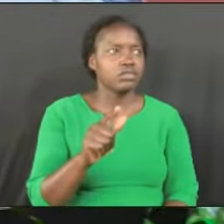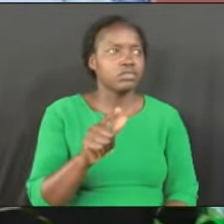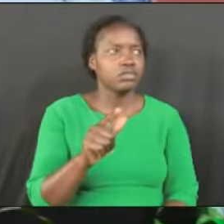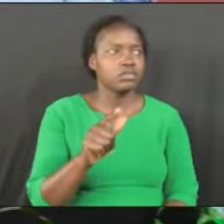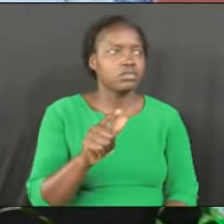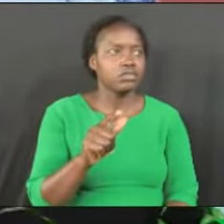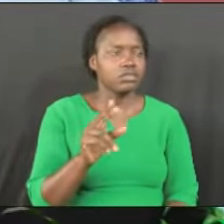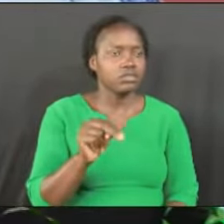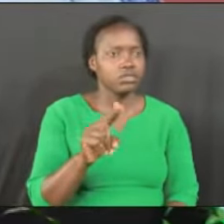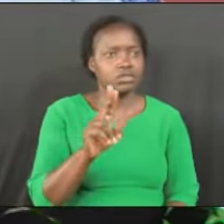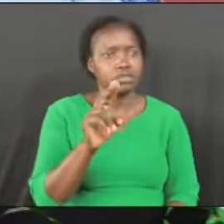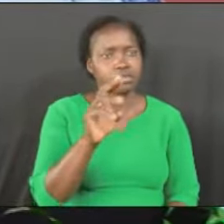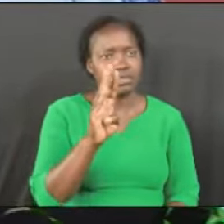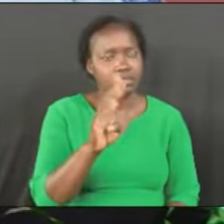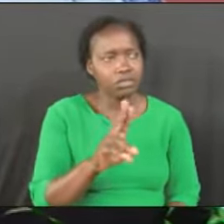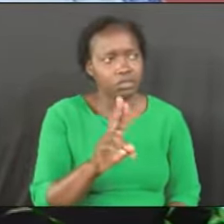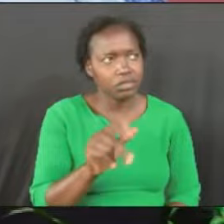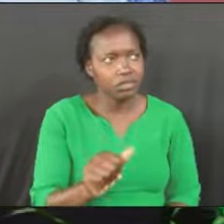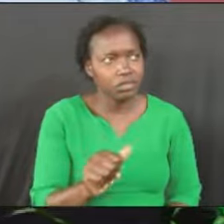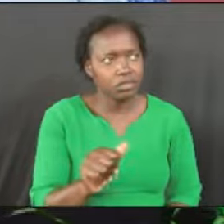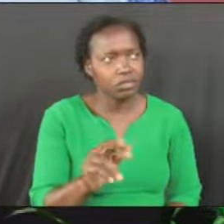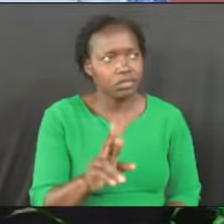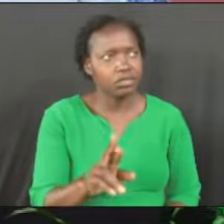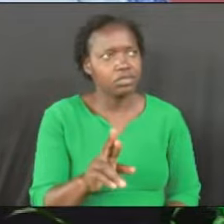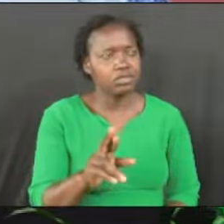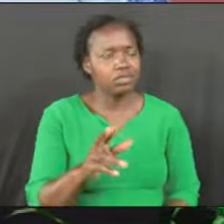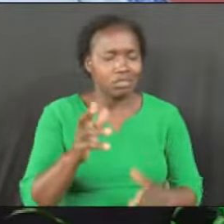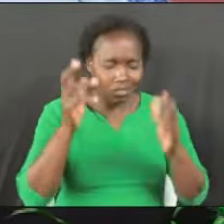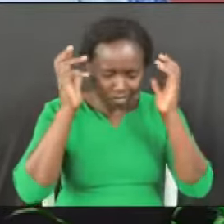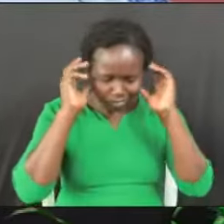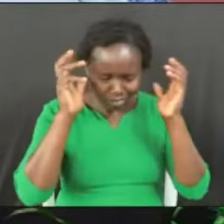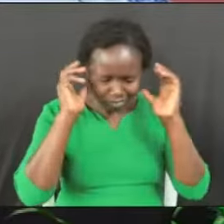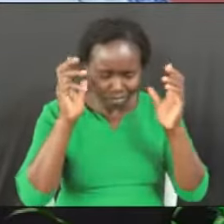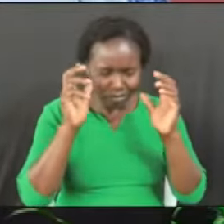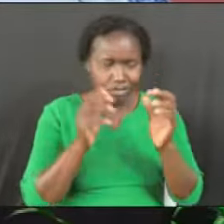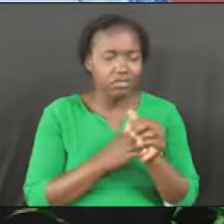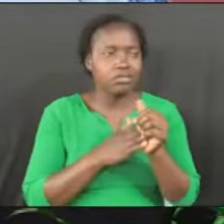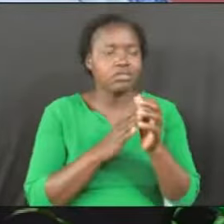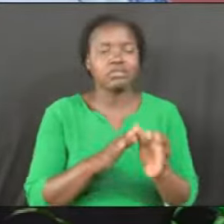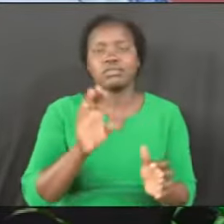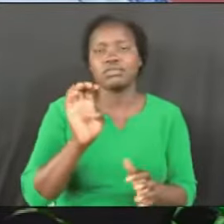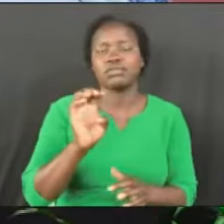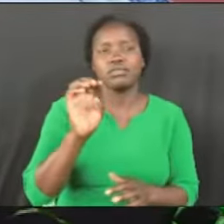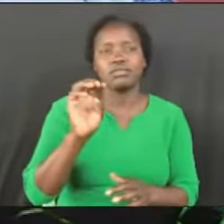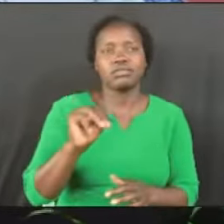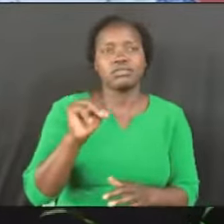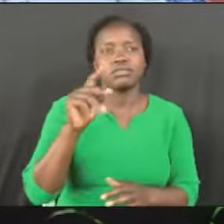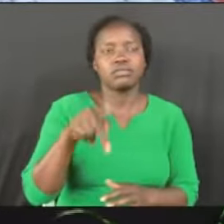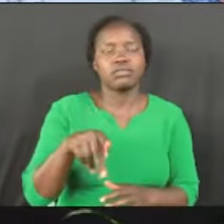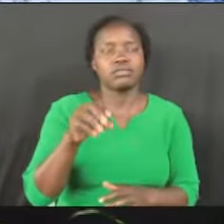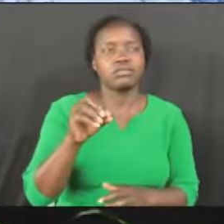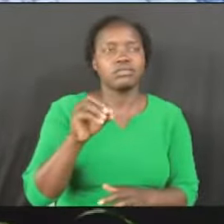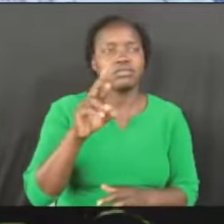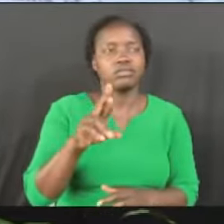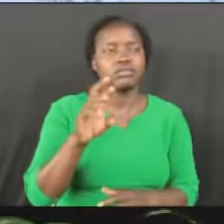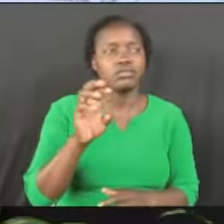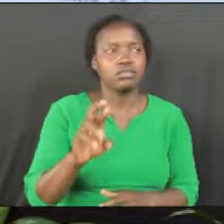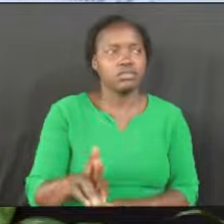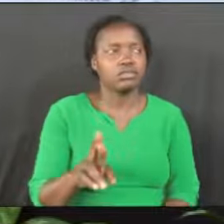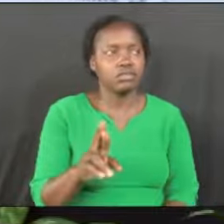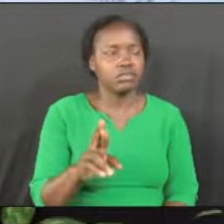Caligula was a notorious emperor in Roman history. In fact, he's so notorious